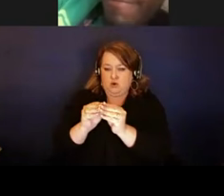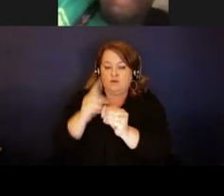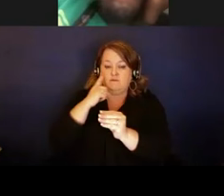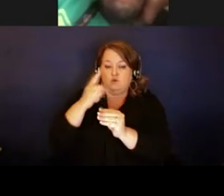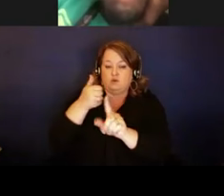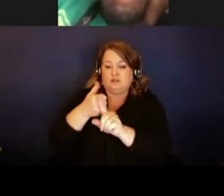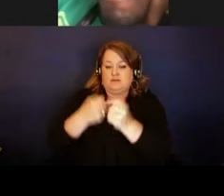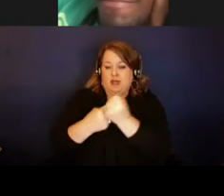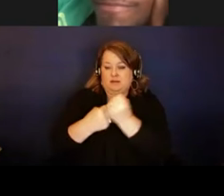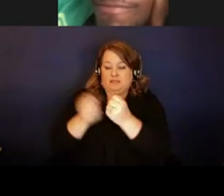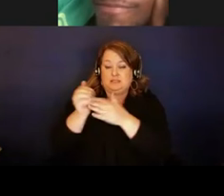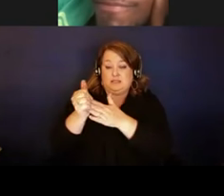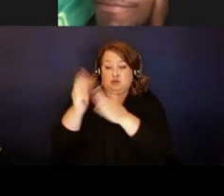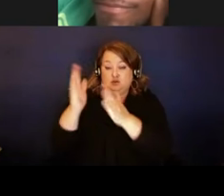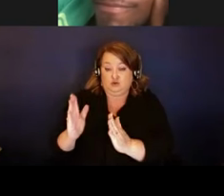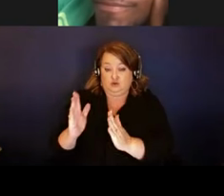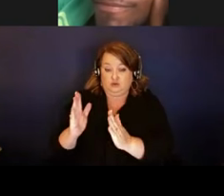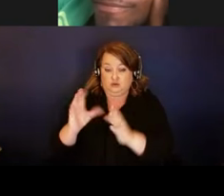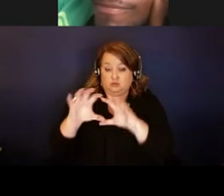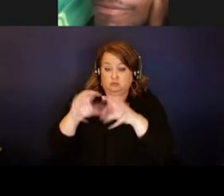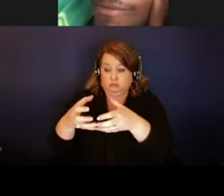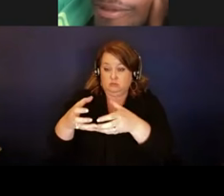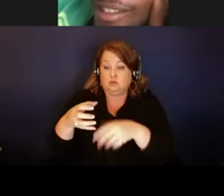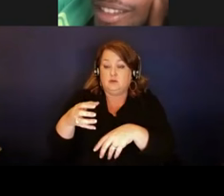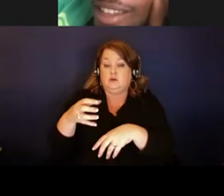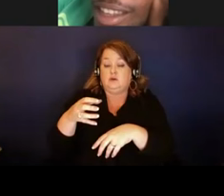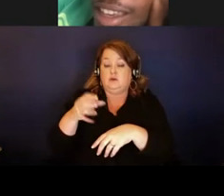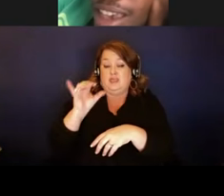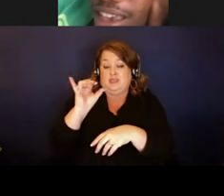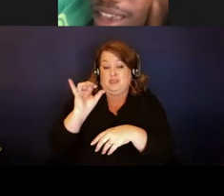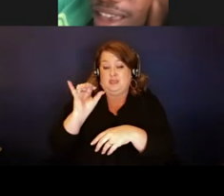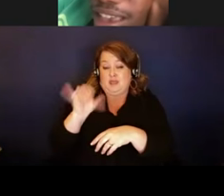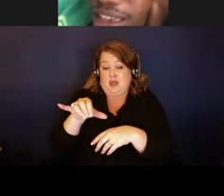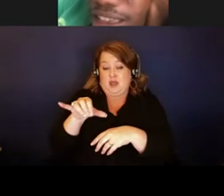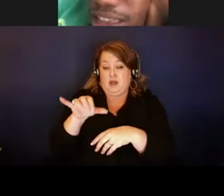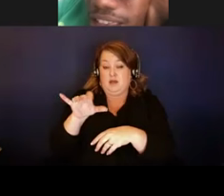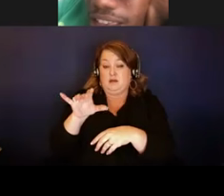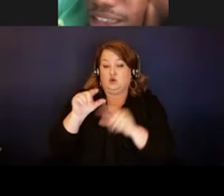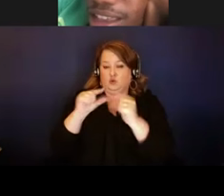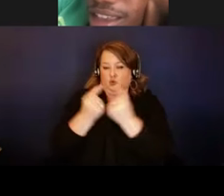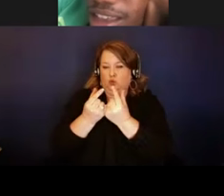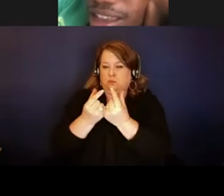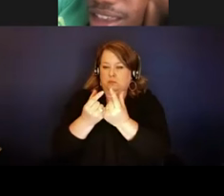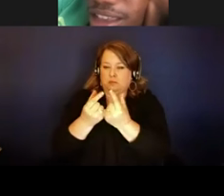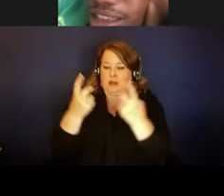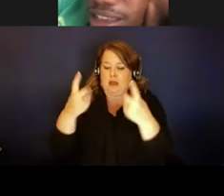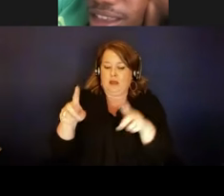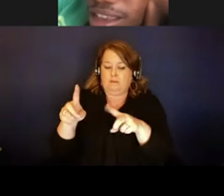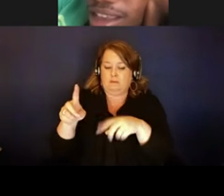as leaders. That that was a group in